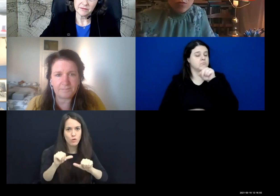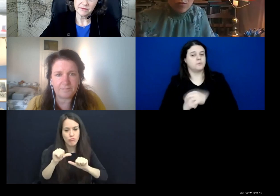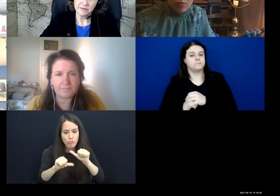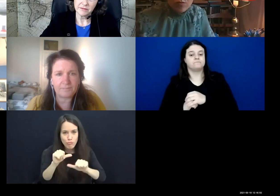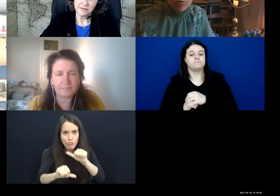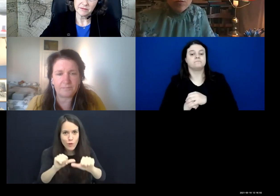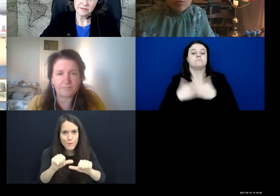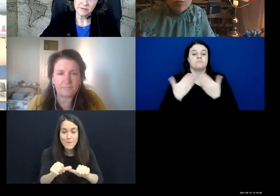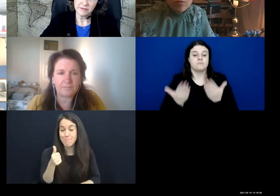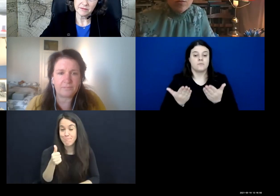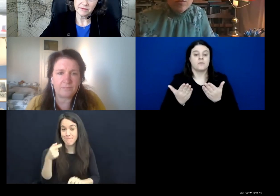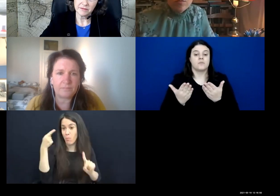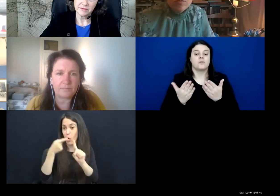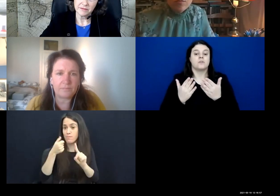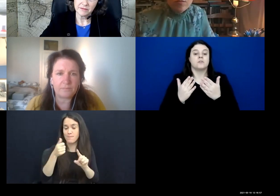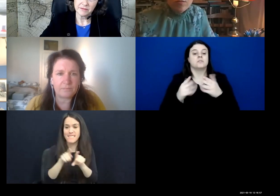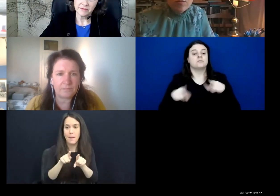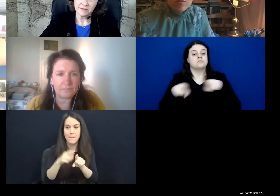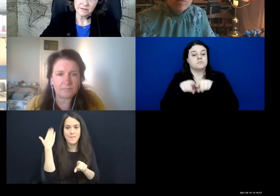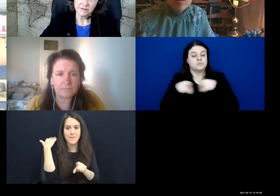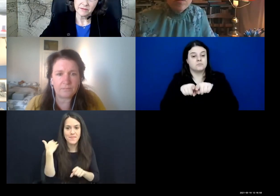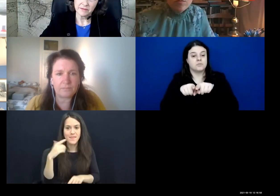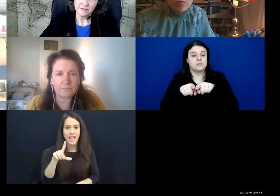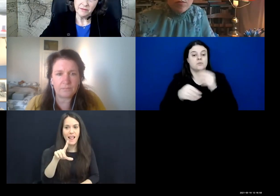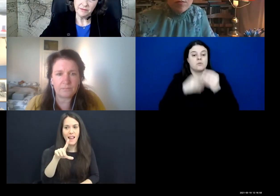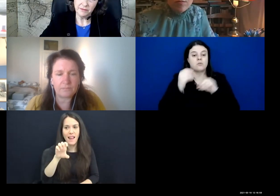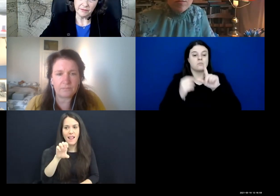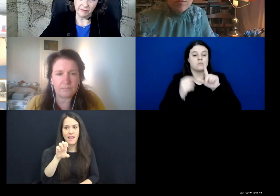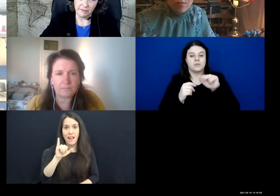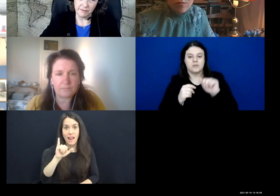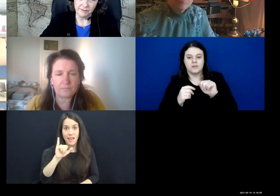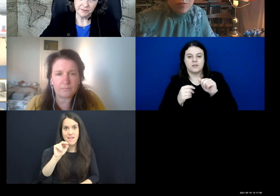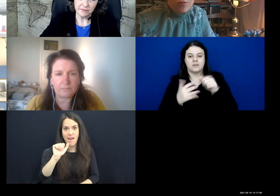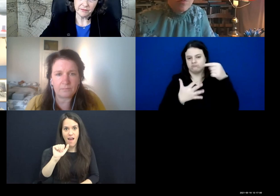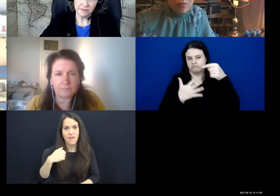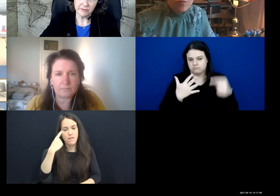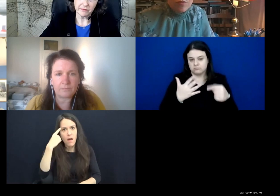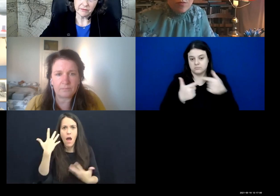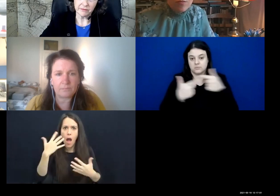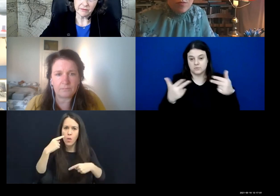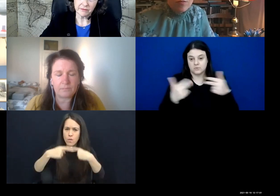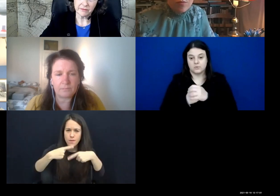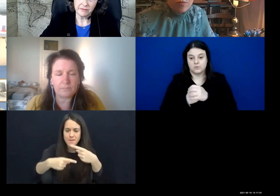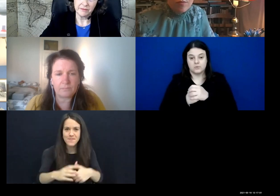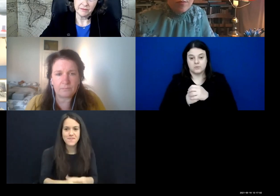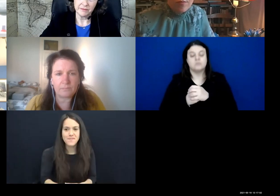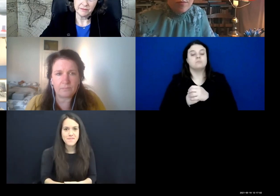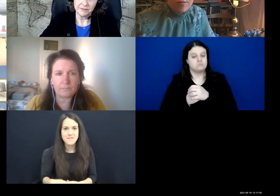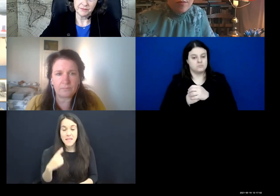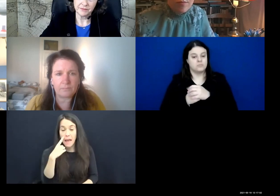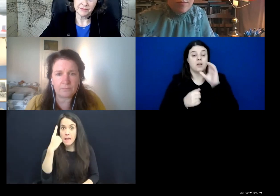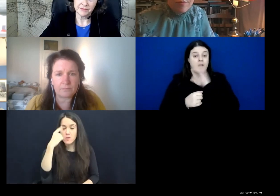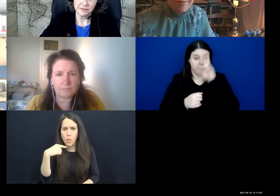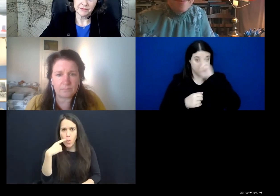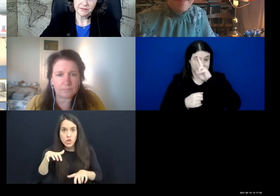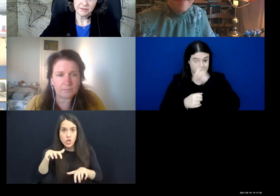similar one made by Lina too. You're thinking on turning things over. I see I just have a quick reminder in the